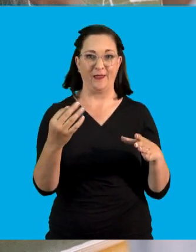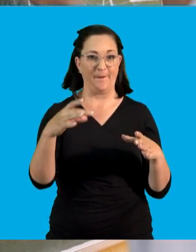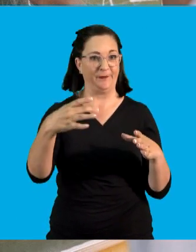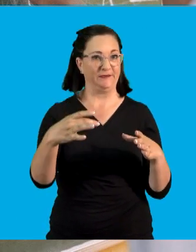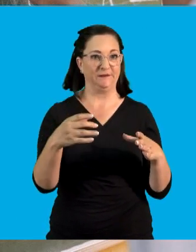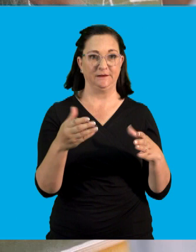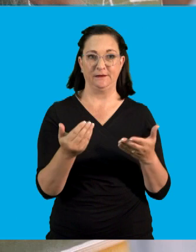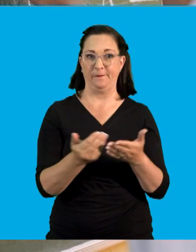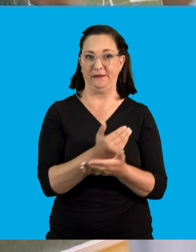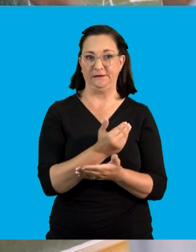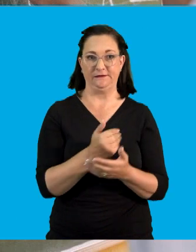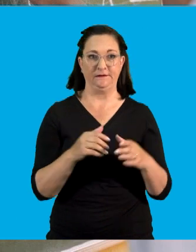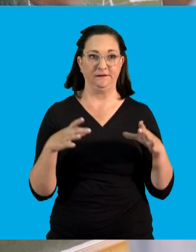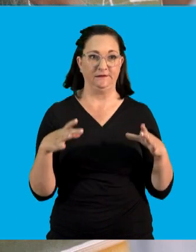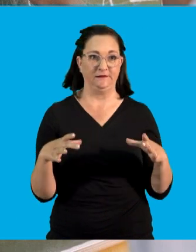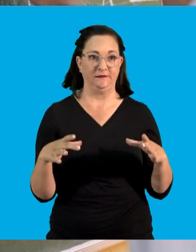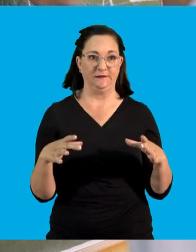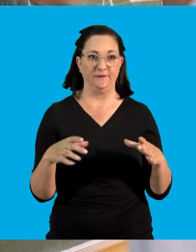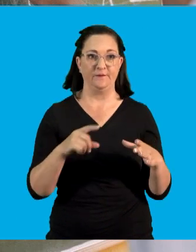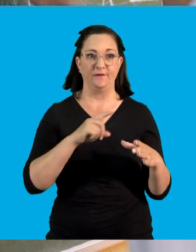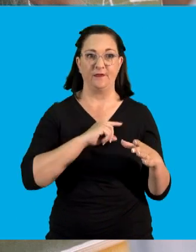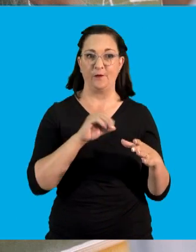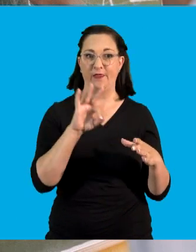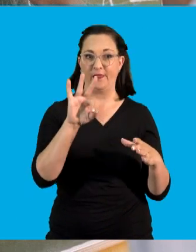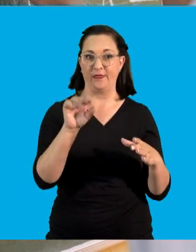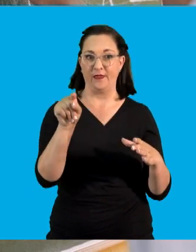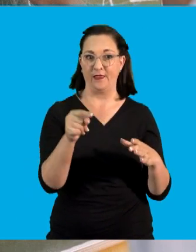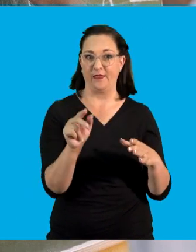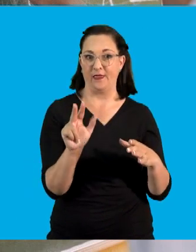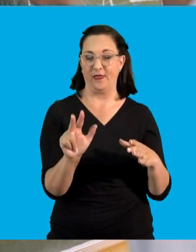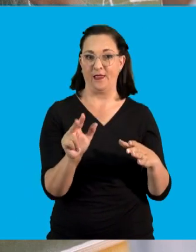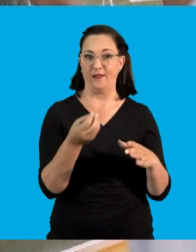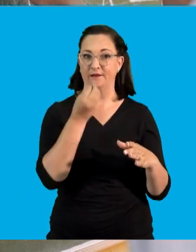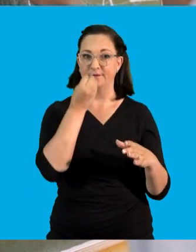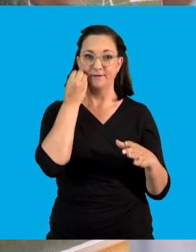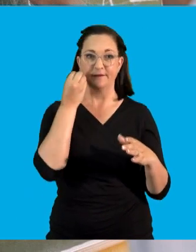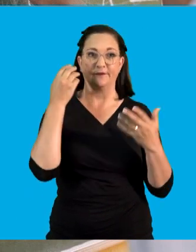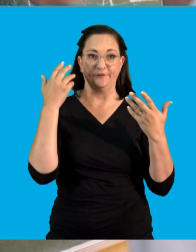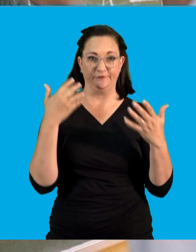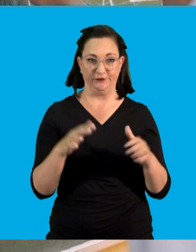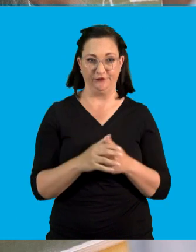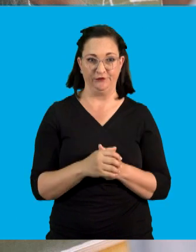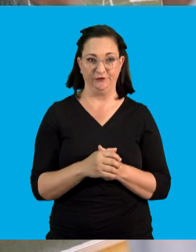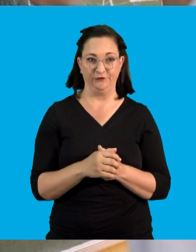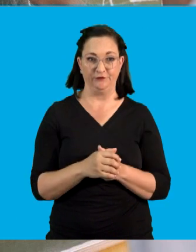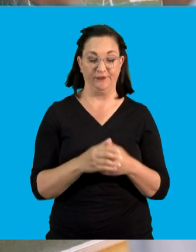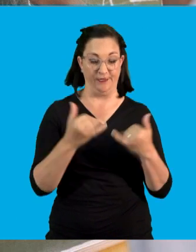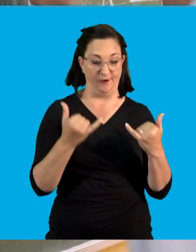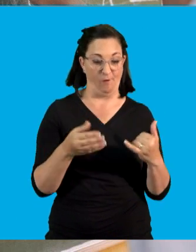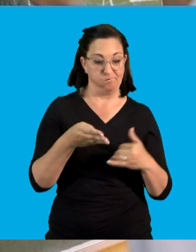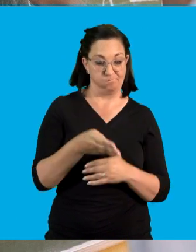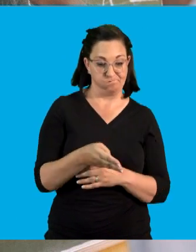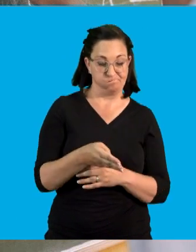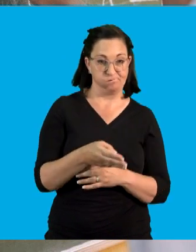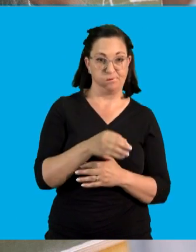missing, meaning that 3/8 have been eaten. The eaten pieces plus the current